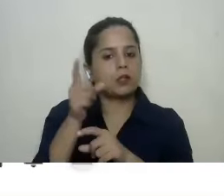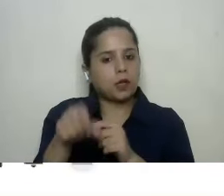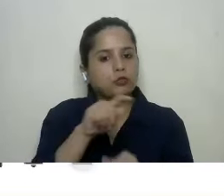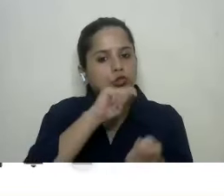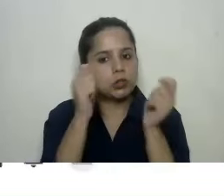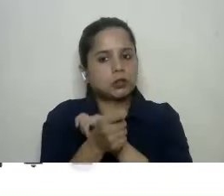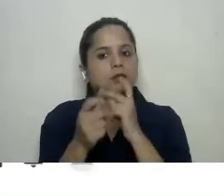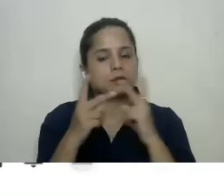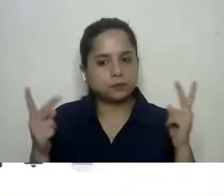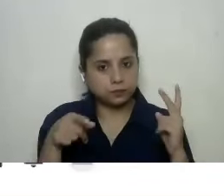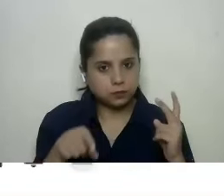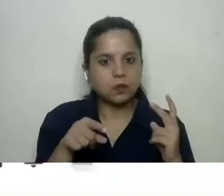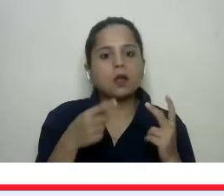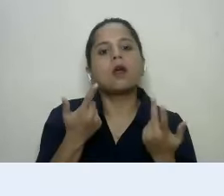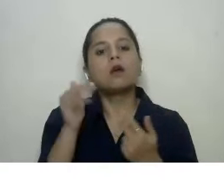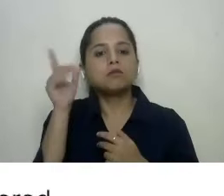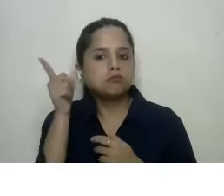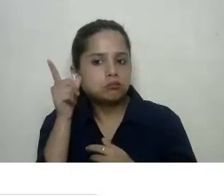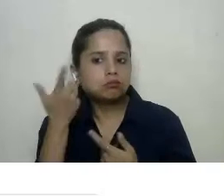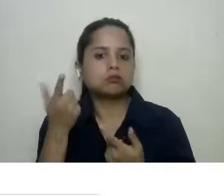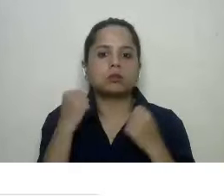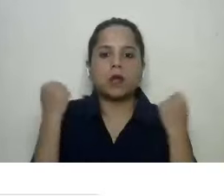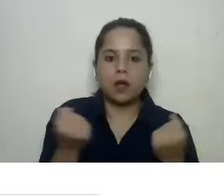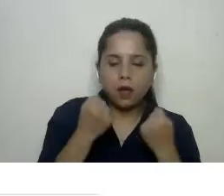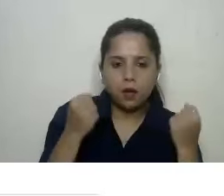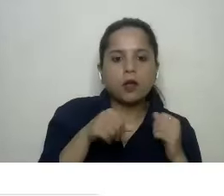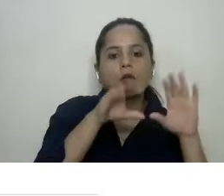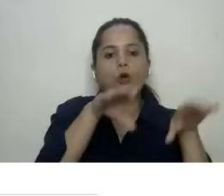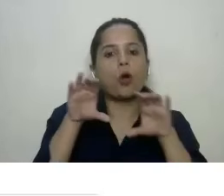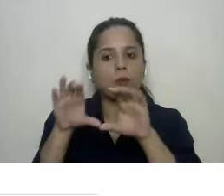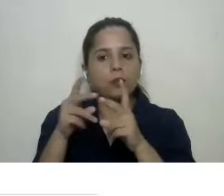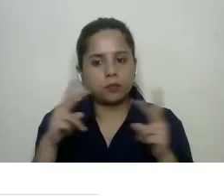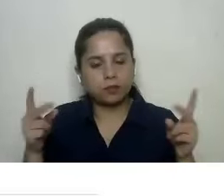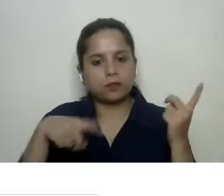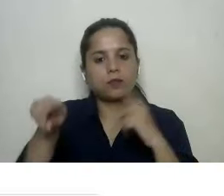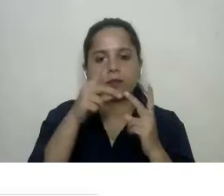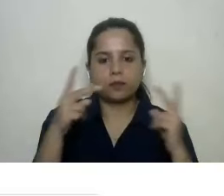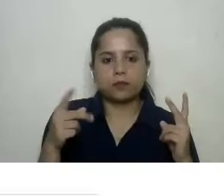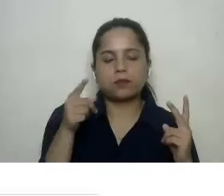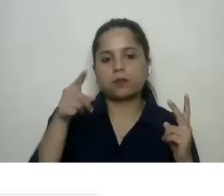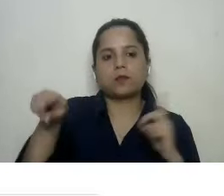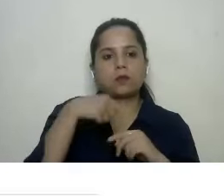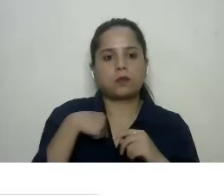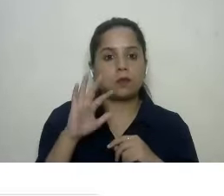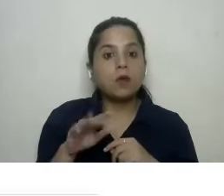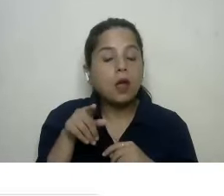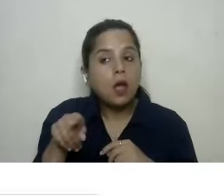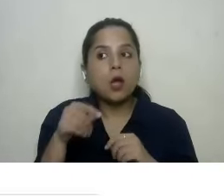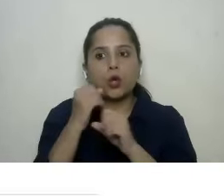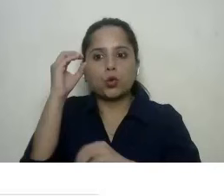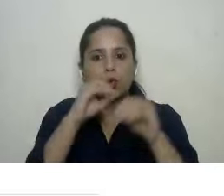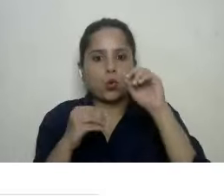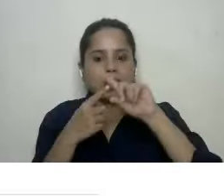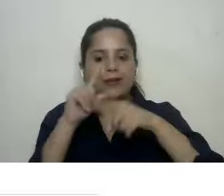a listening activity by copying and pasting this material into, again, a natural reader or Google text to speech, and it becomes